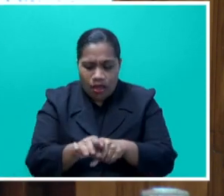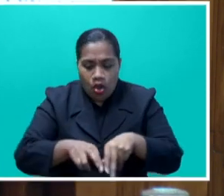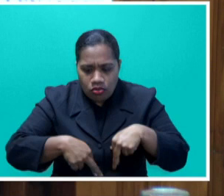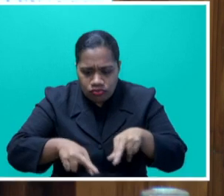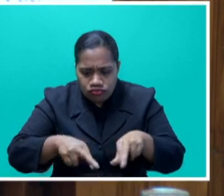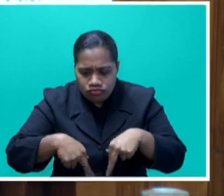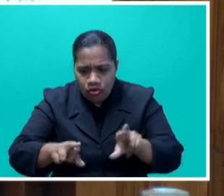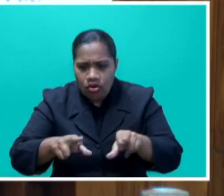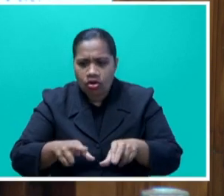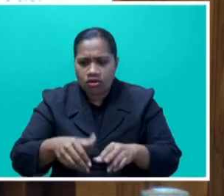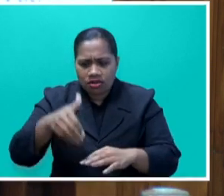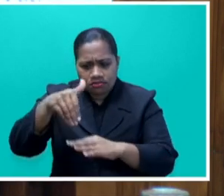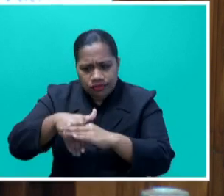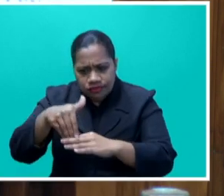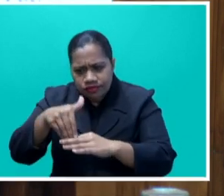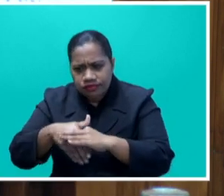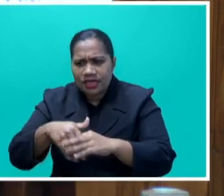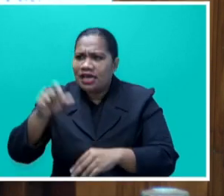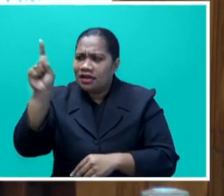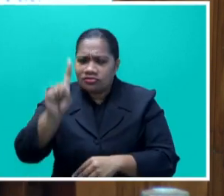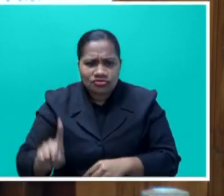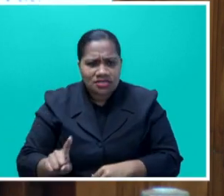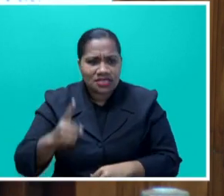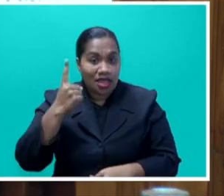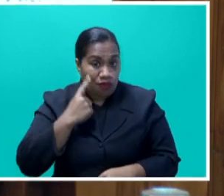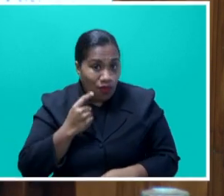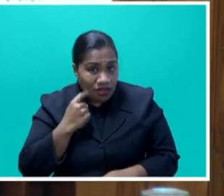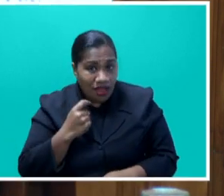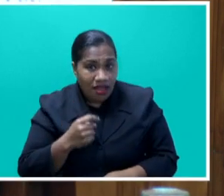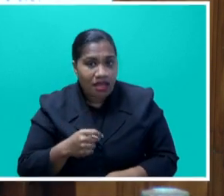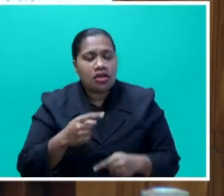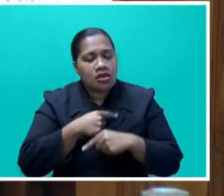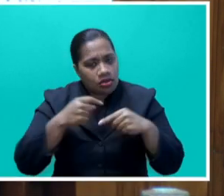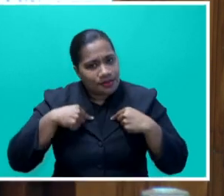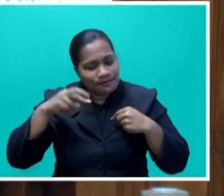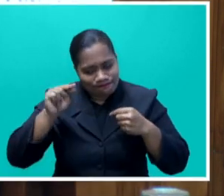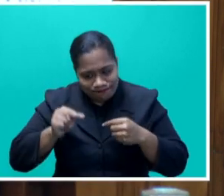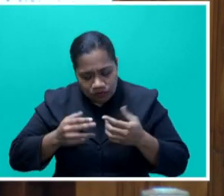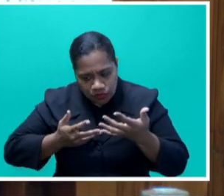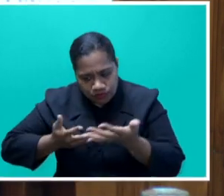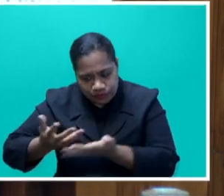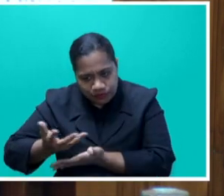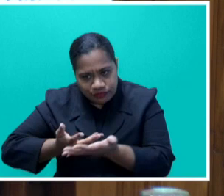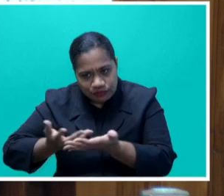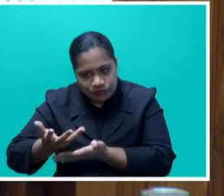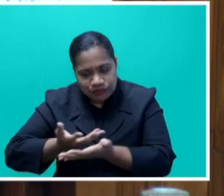and water supply. We have to consult with the settlers at every